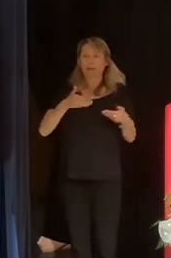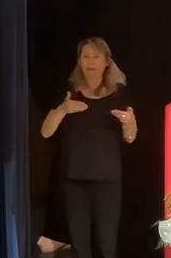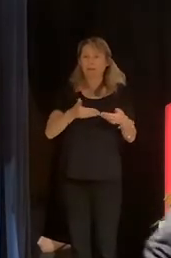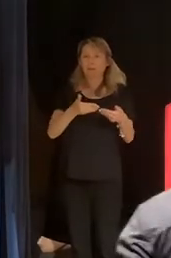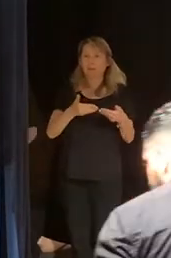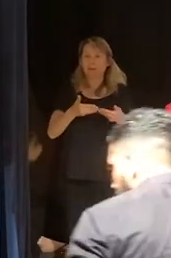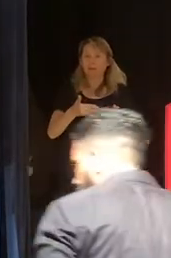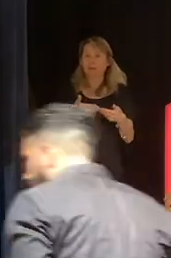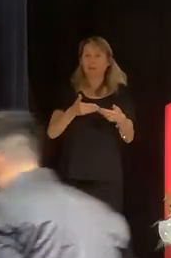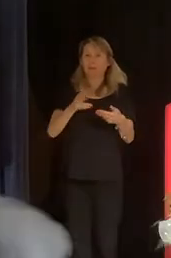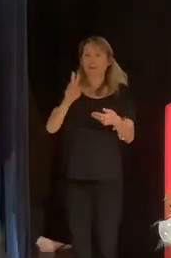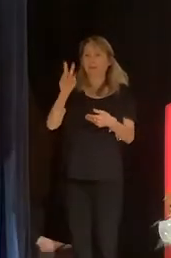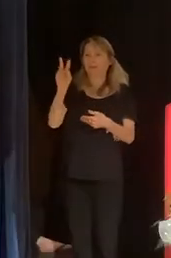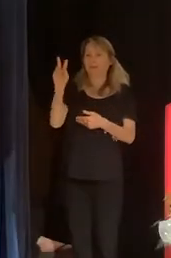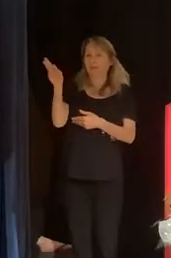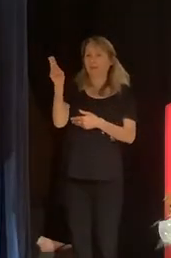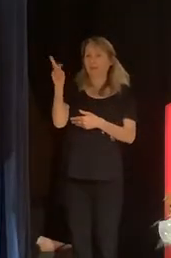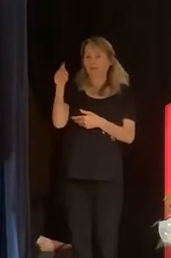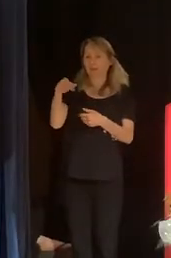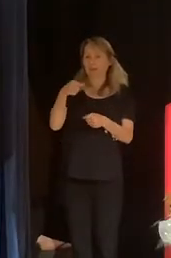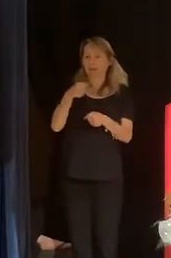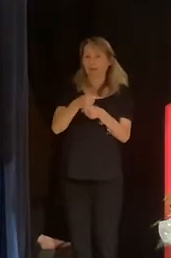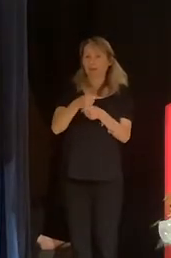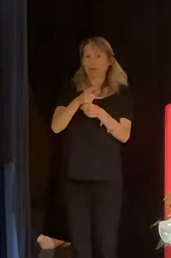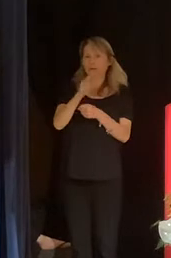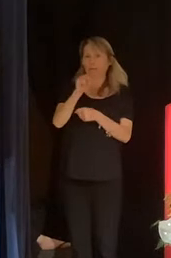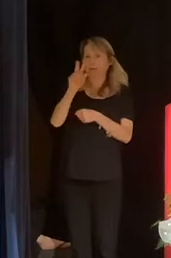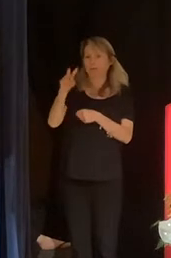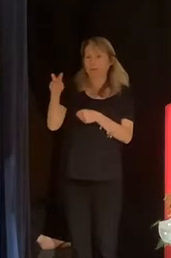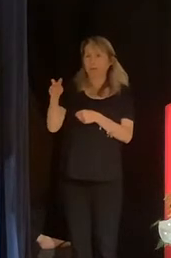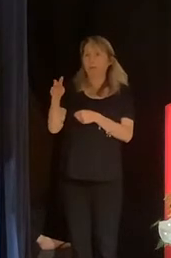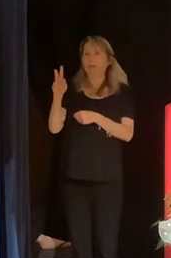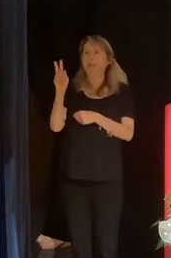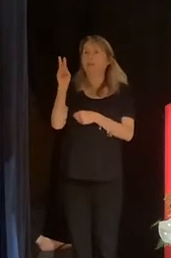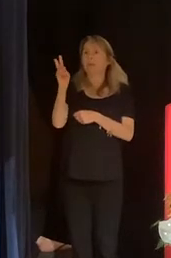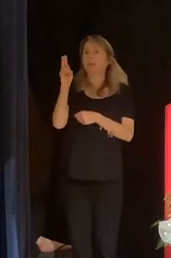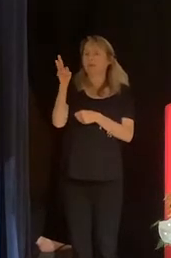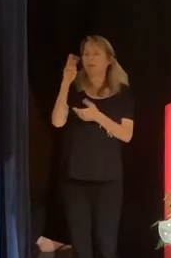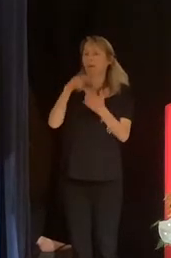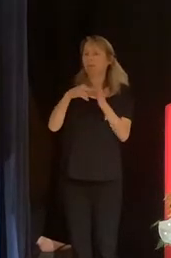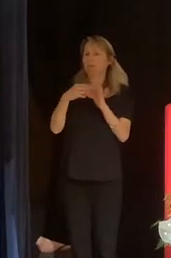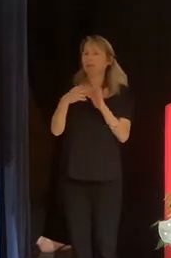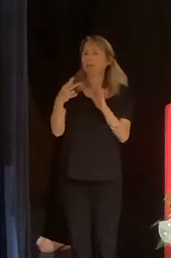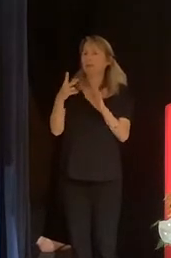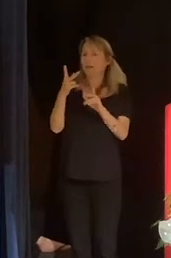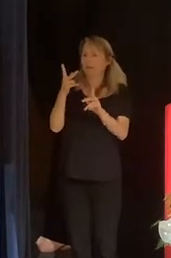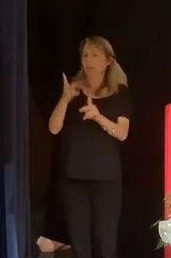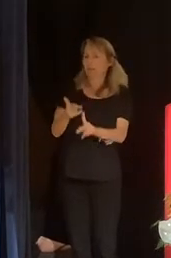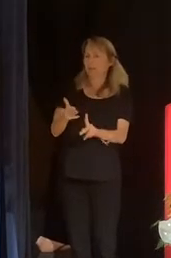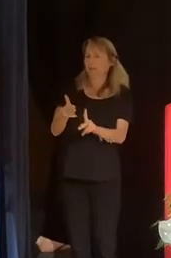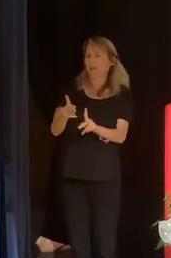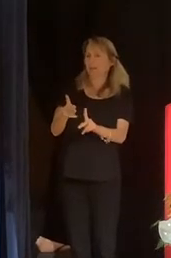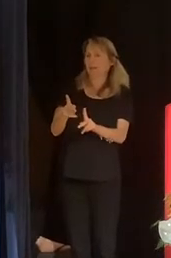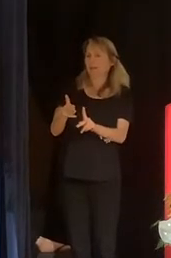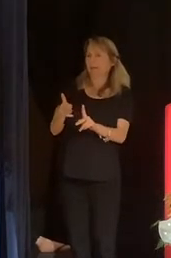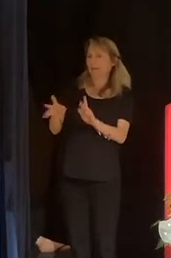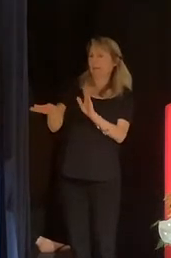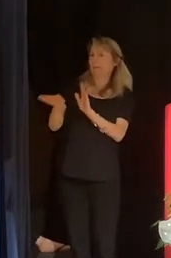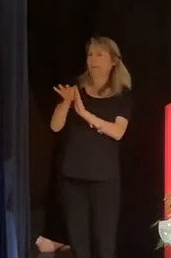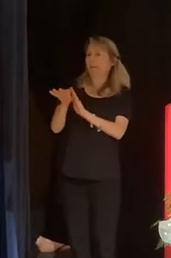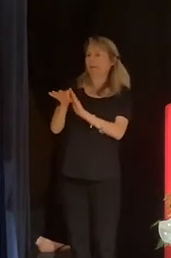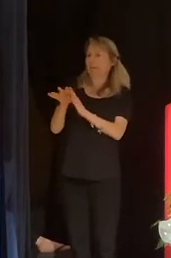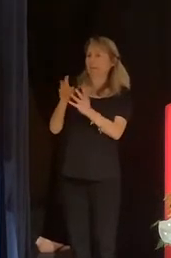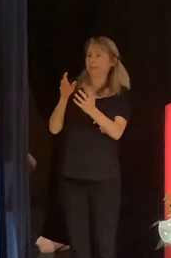our valedictorian for 2022. Valedictorians are chosen to represent their graduating class. They are students